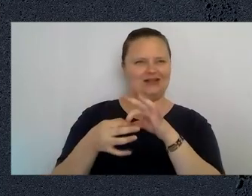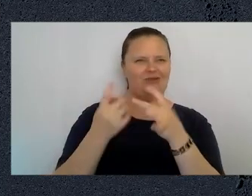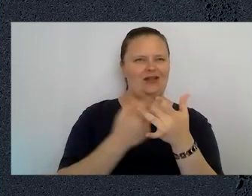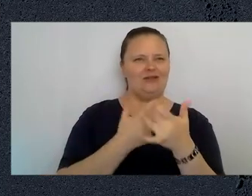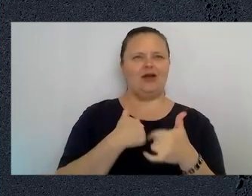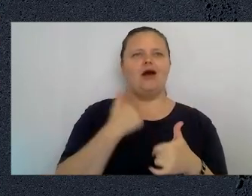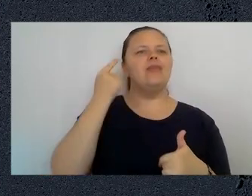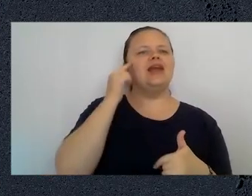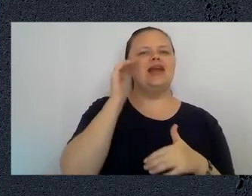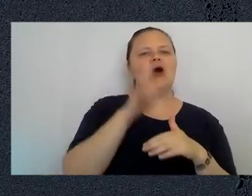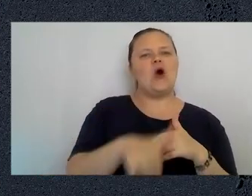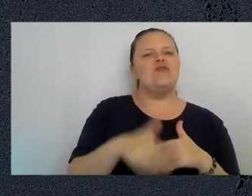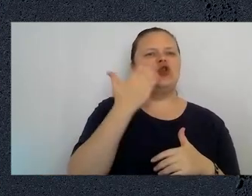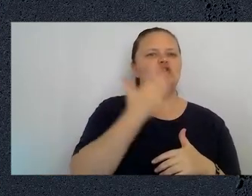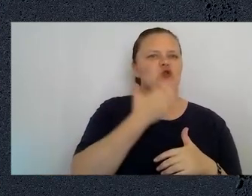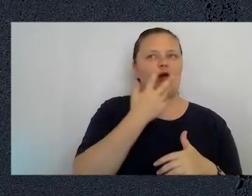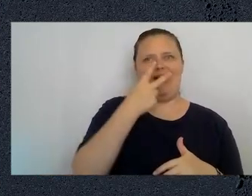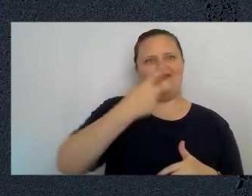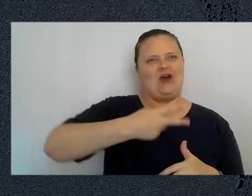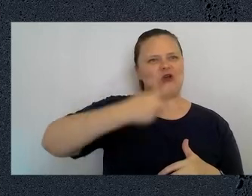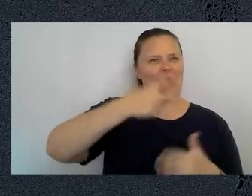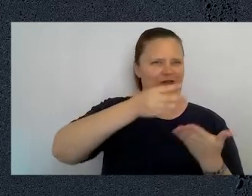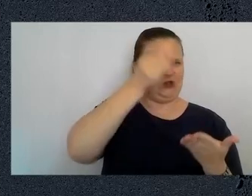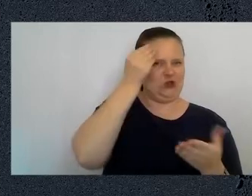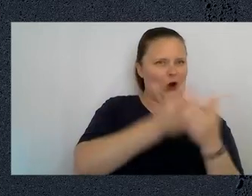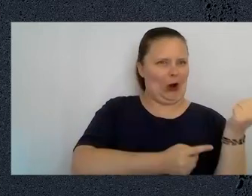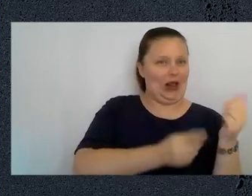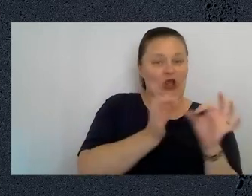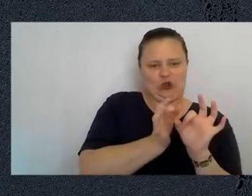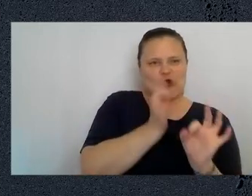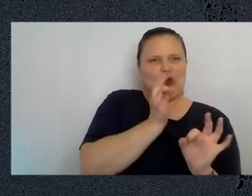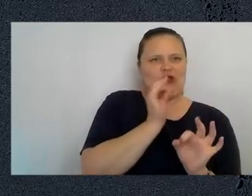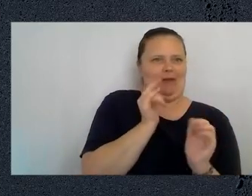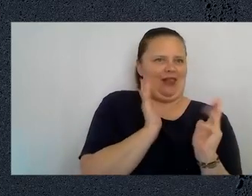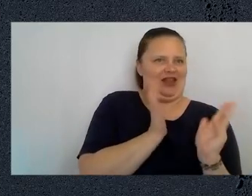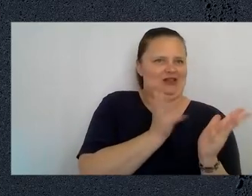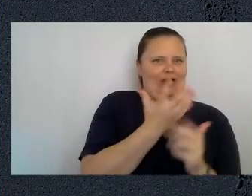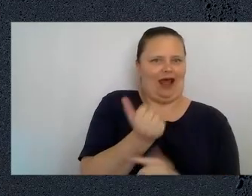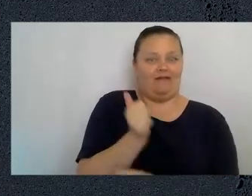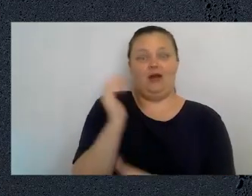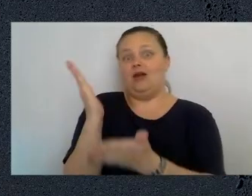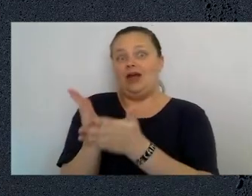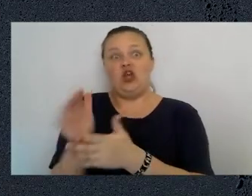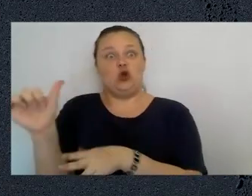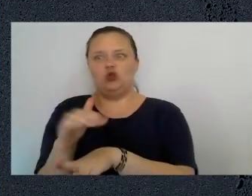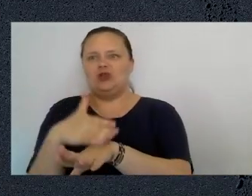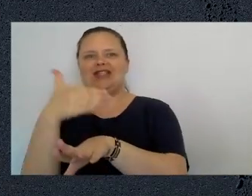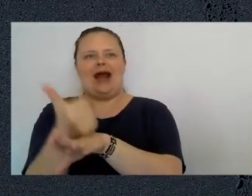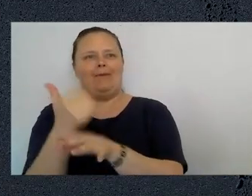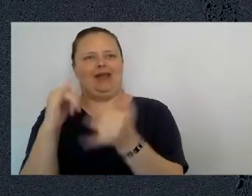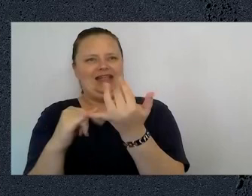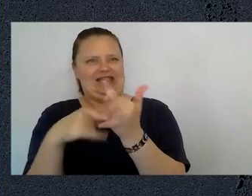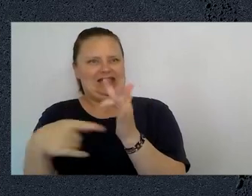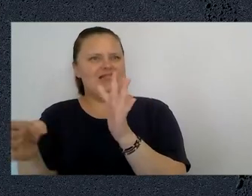12 students in North Eaton. Straws may be all they have. Exactly. Right? And Teresa asked, should we set up STEM labs in regional areas, not just